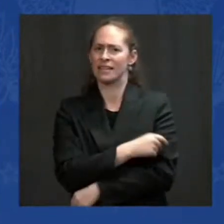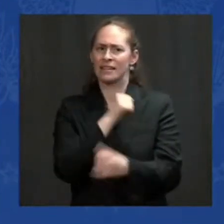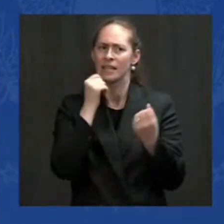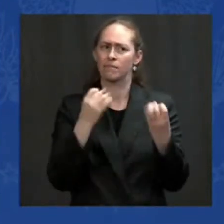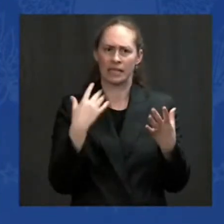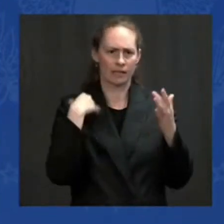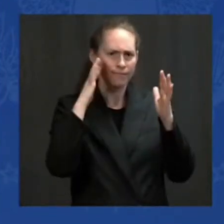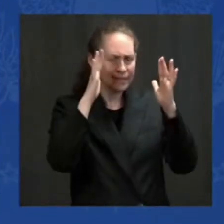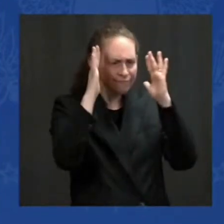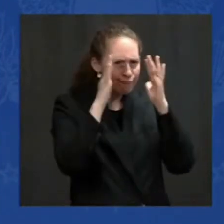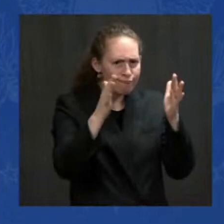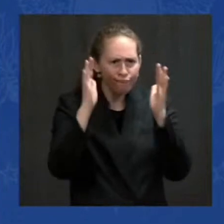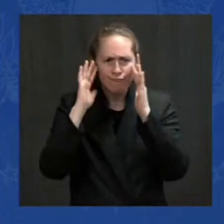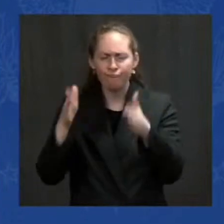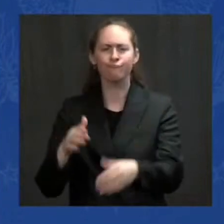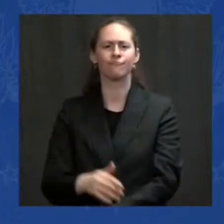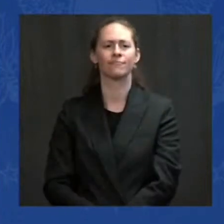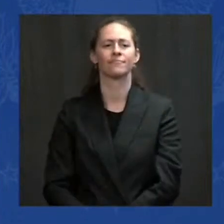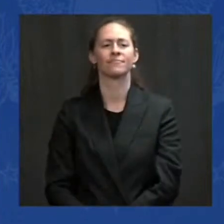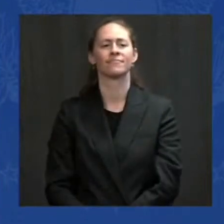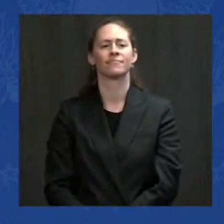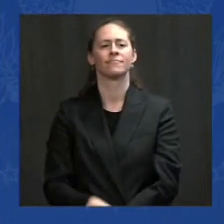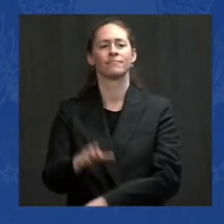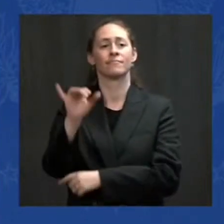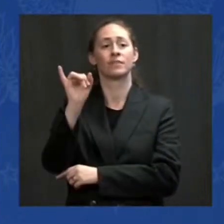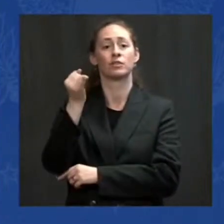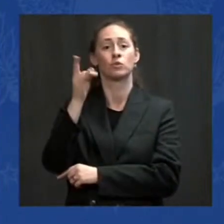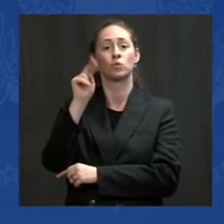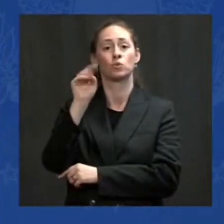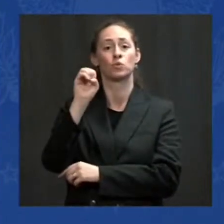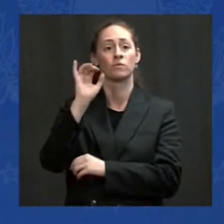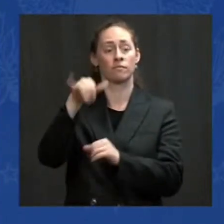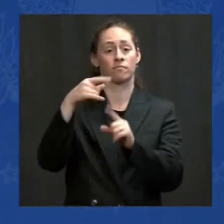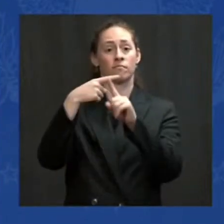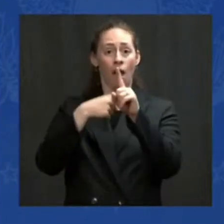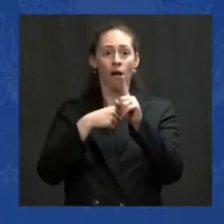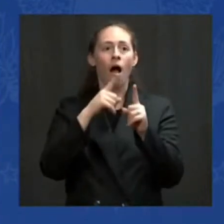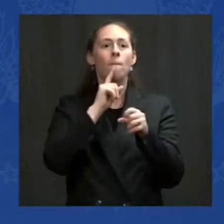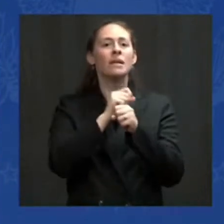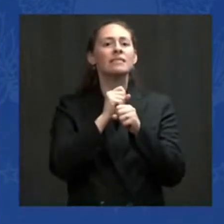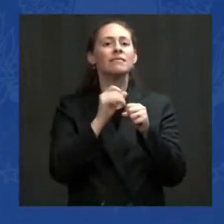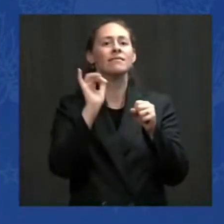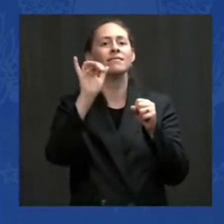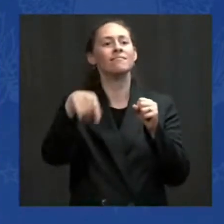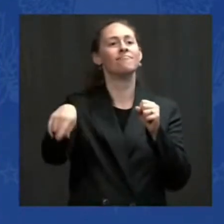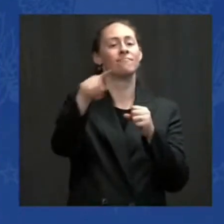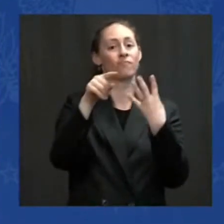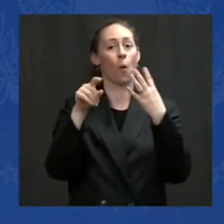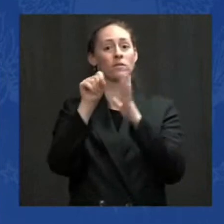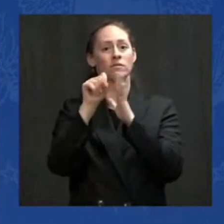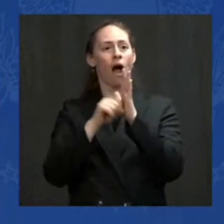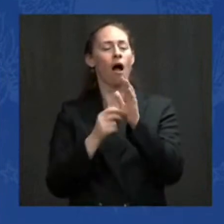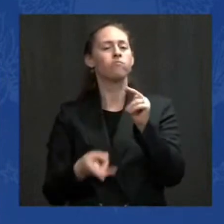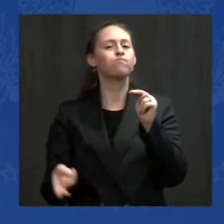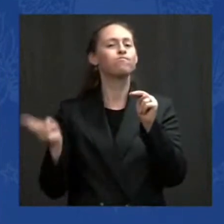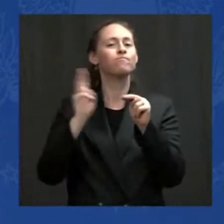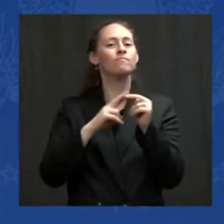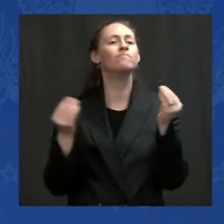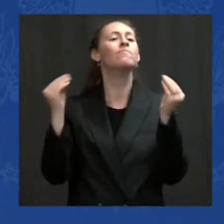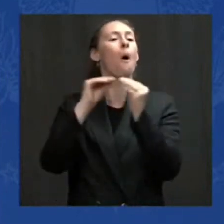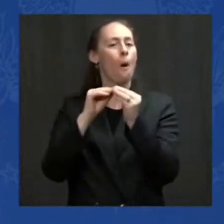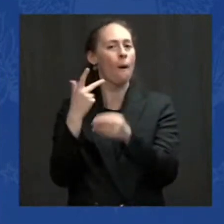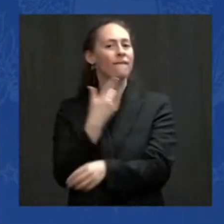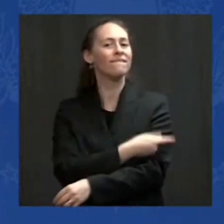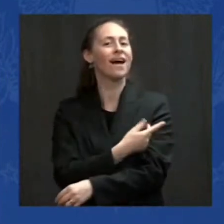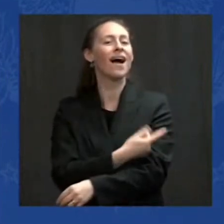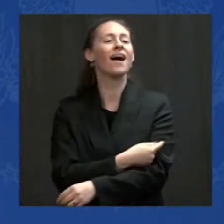Across June, vaccination rates in these states grew faster than the overall national vaccination rate. So